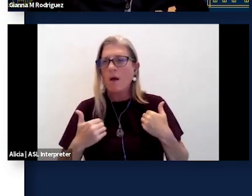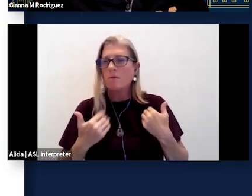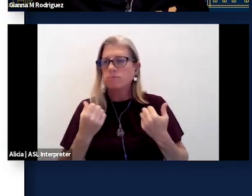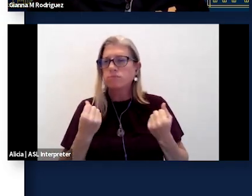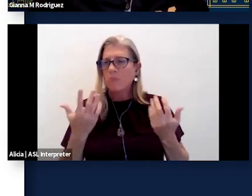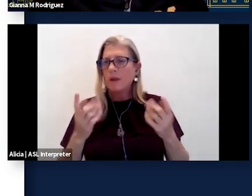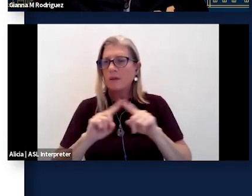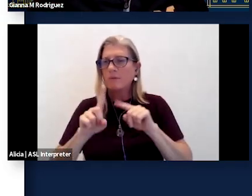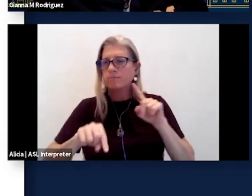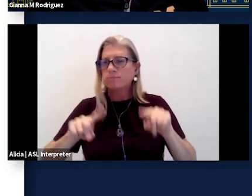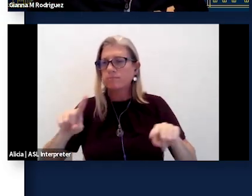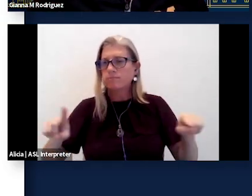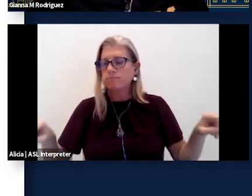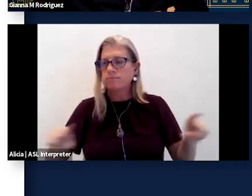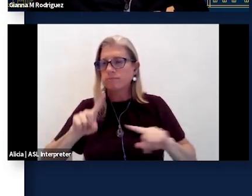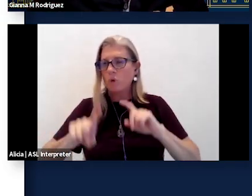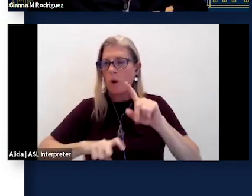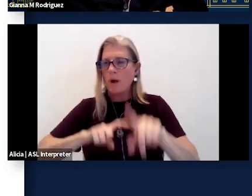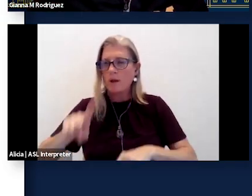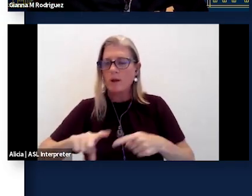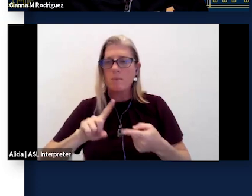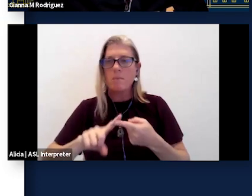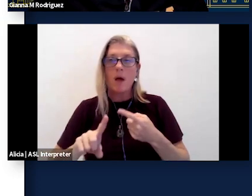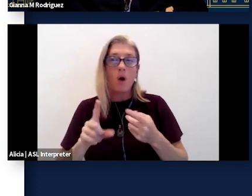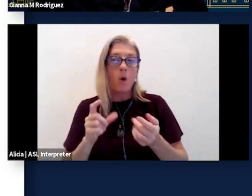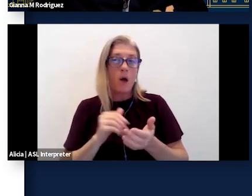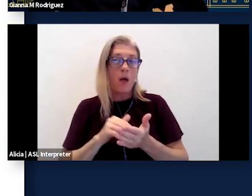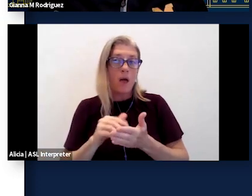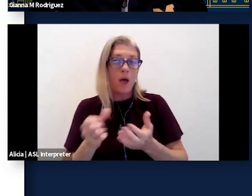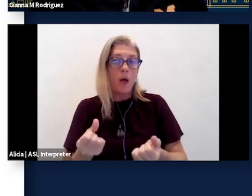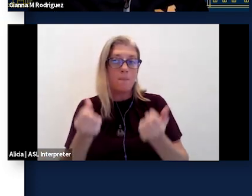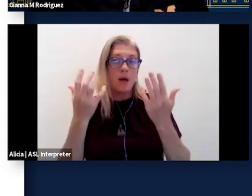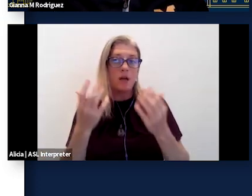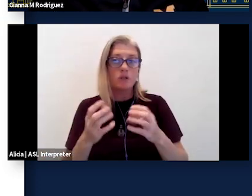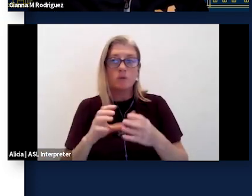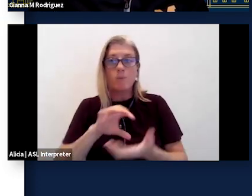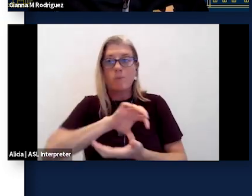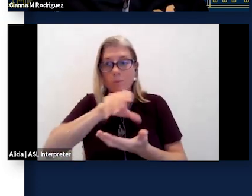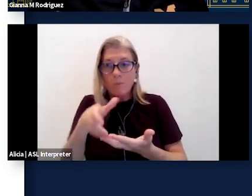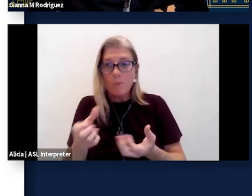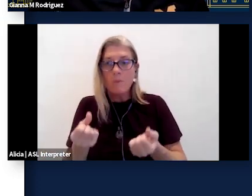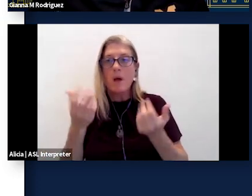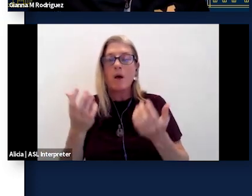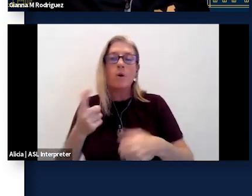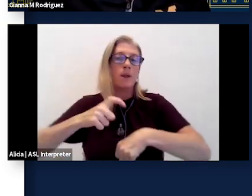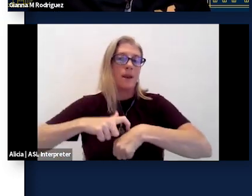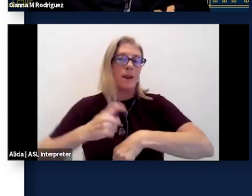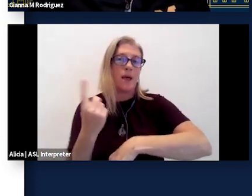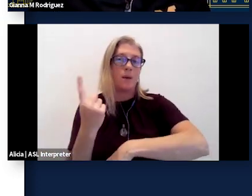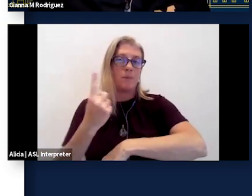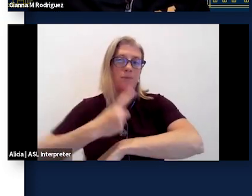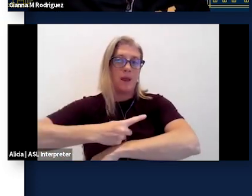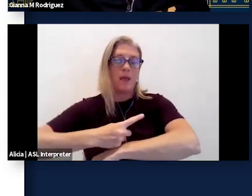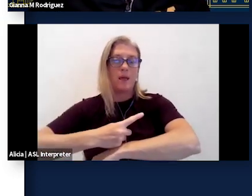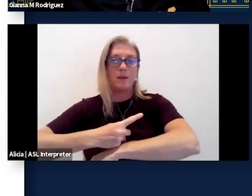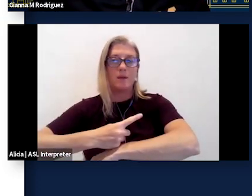questions about frequency of defecation, stool consistency, volume of stool, time of day, duration of bowel movement, because